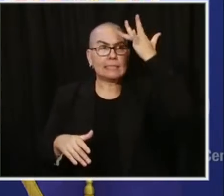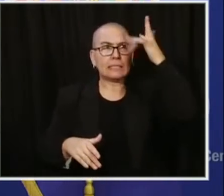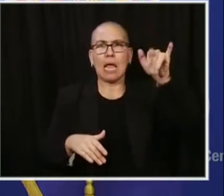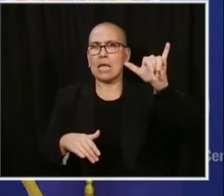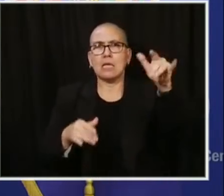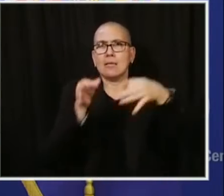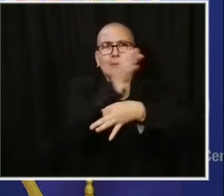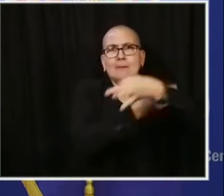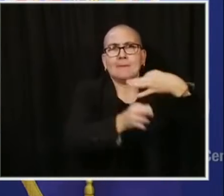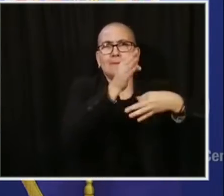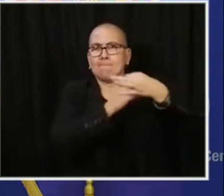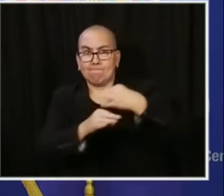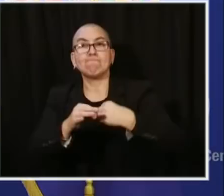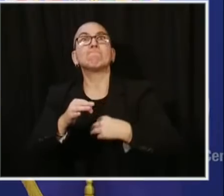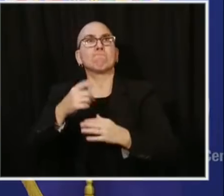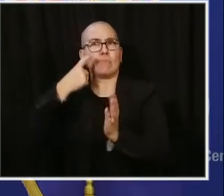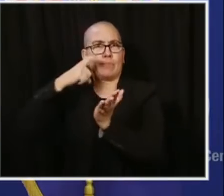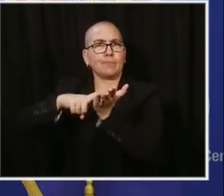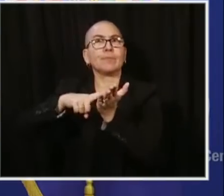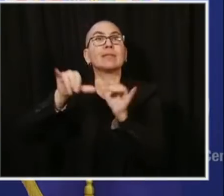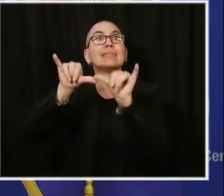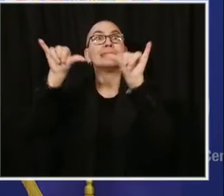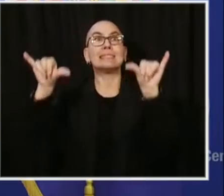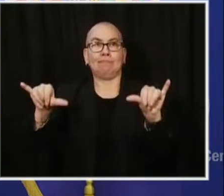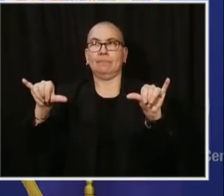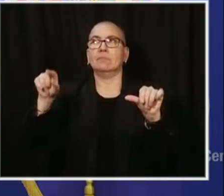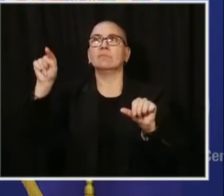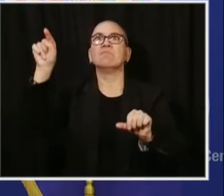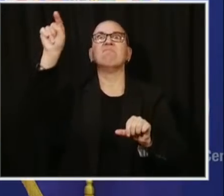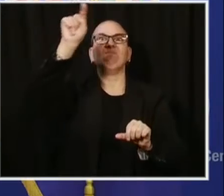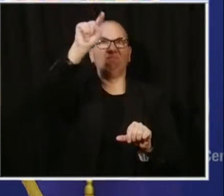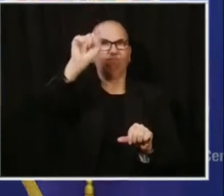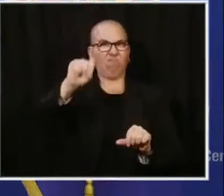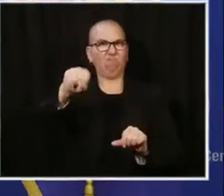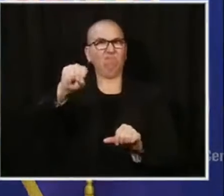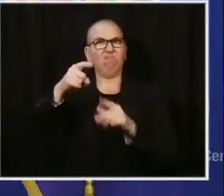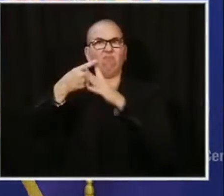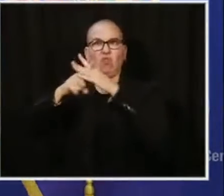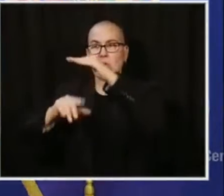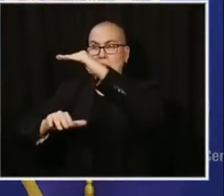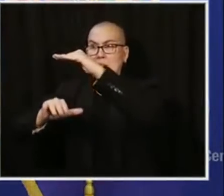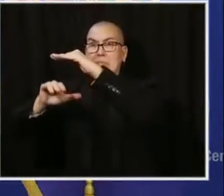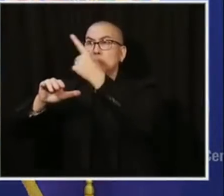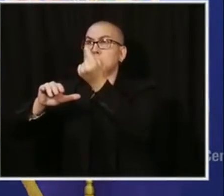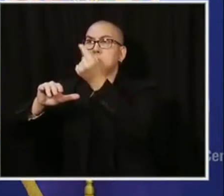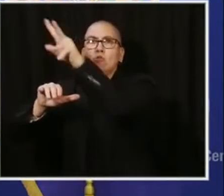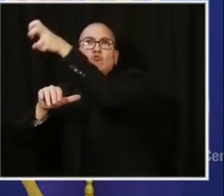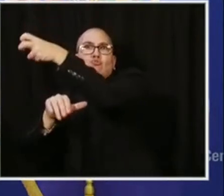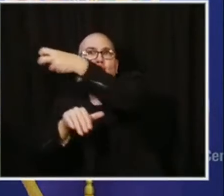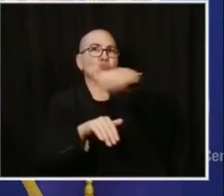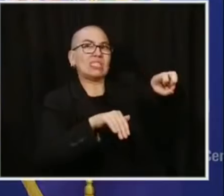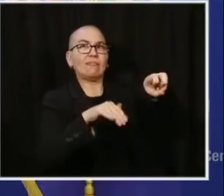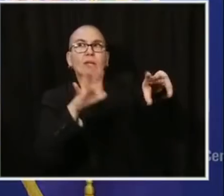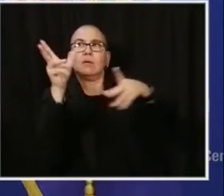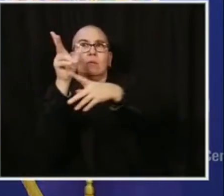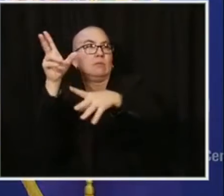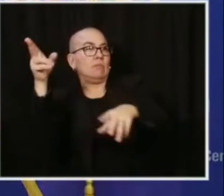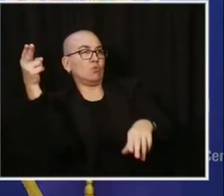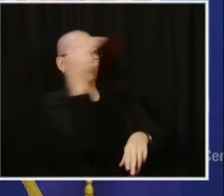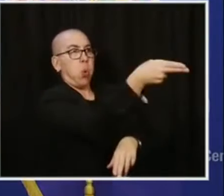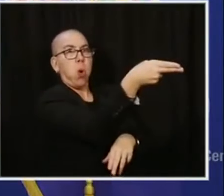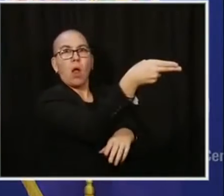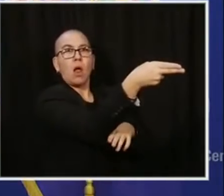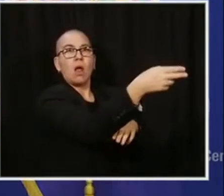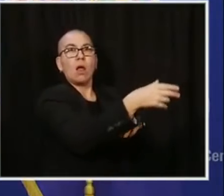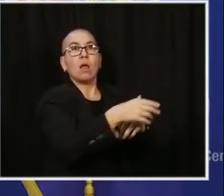some systems now in our state that are starting to have to defer again necessary but not time-sensitive care. We